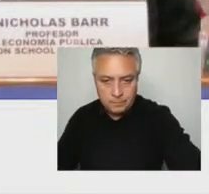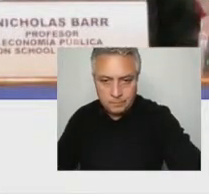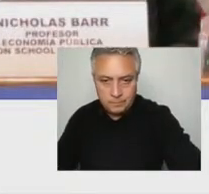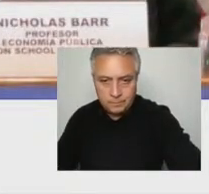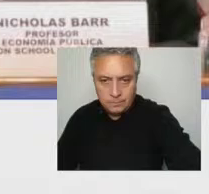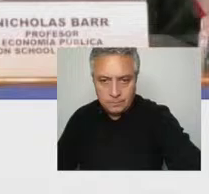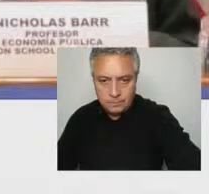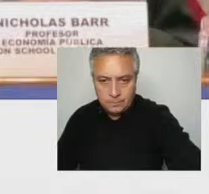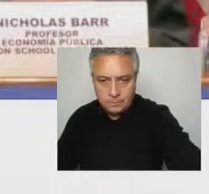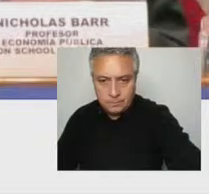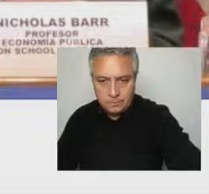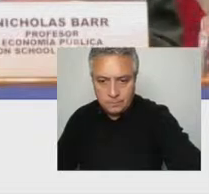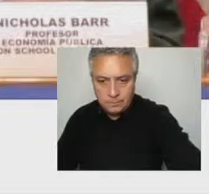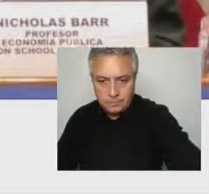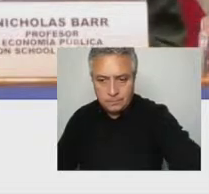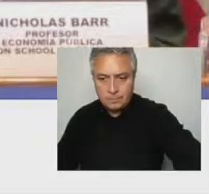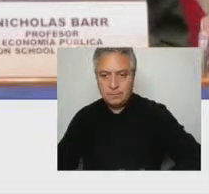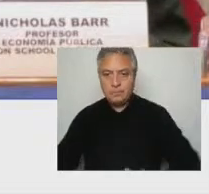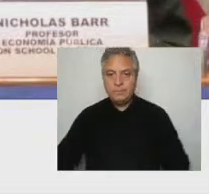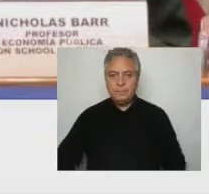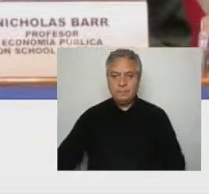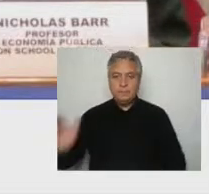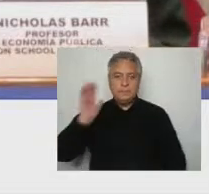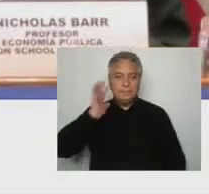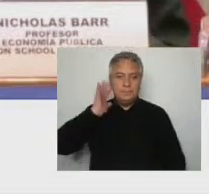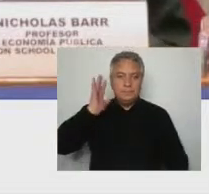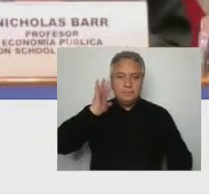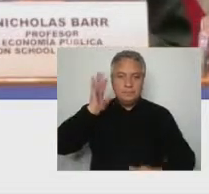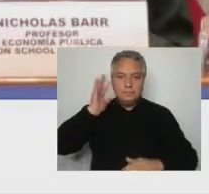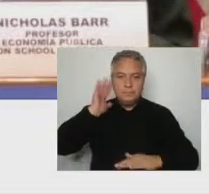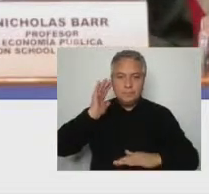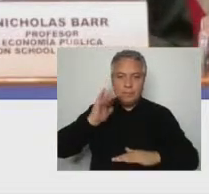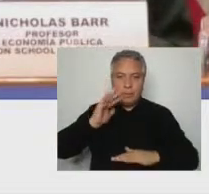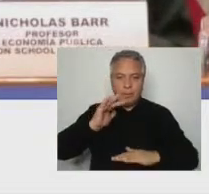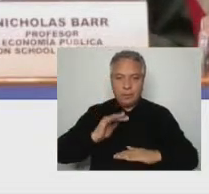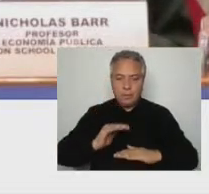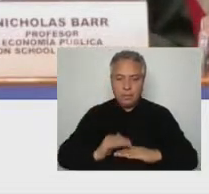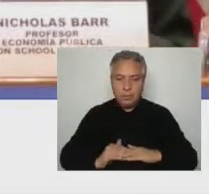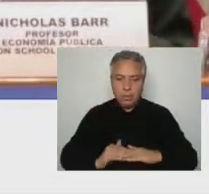potentially relevant to Latin America and the Caribbean. Designs